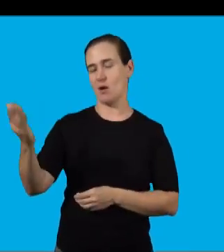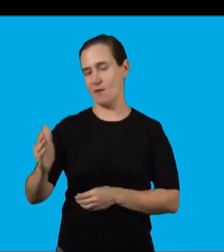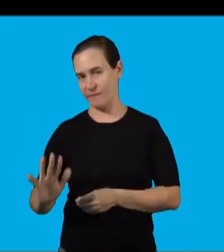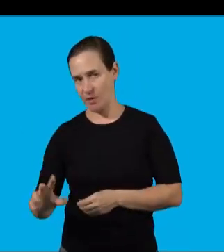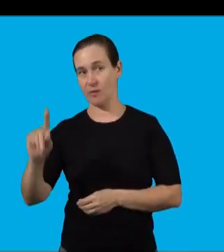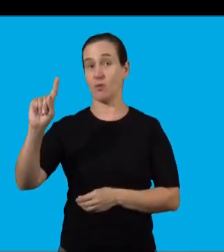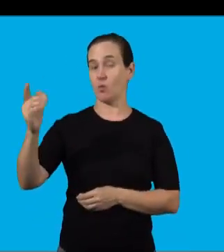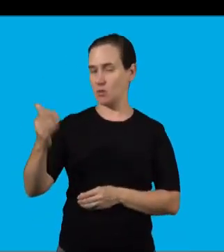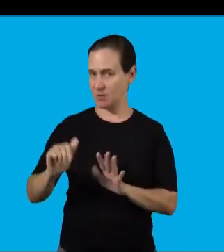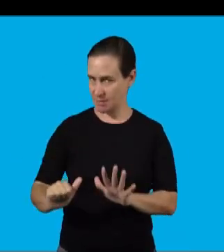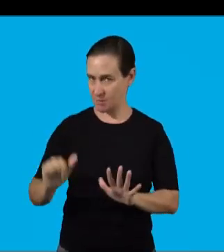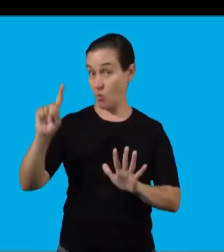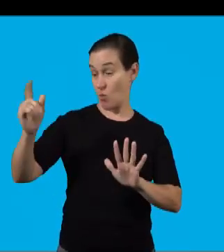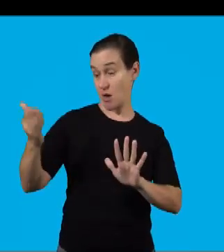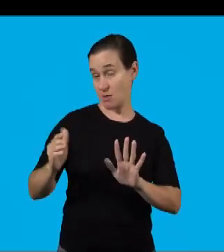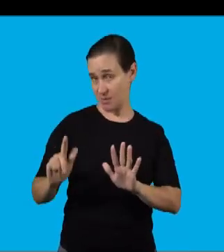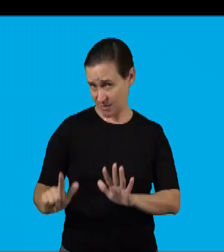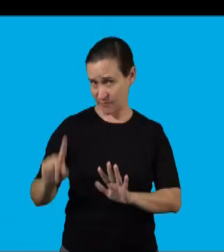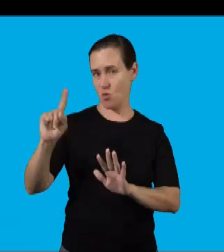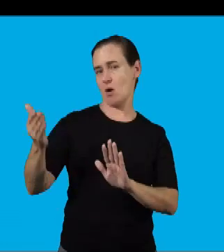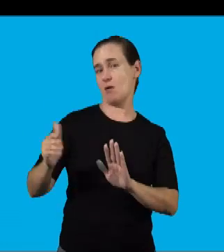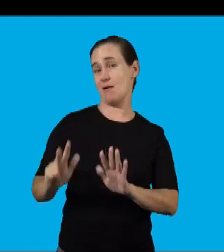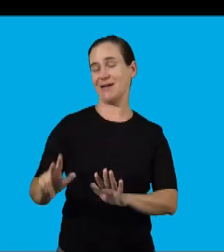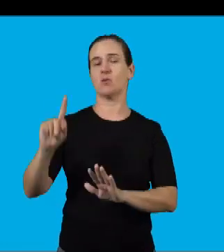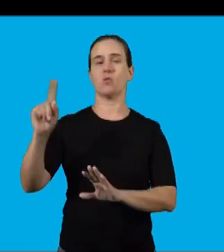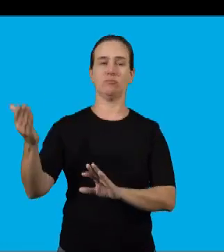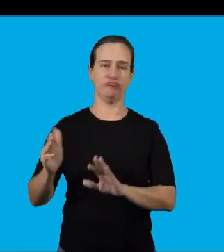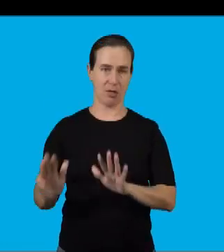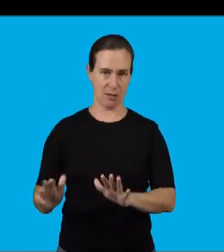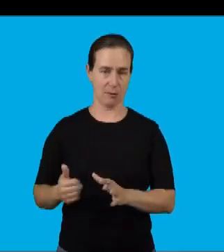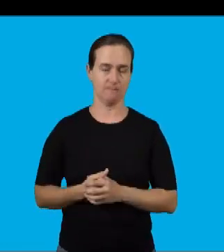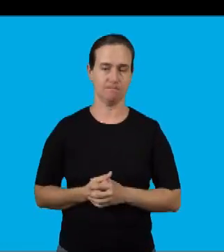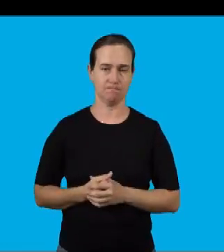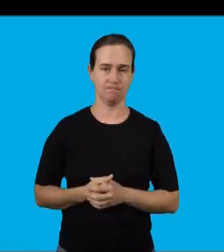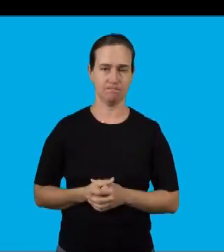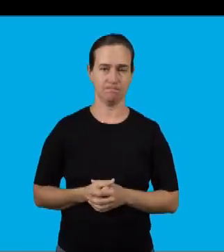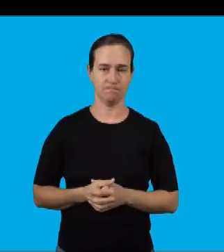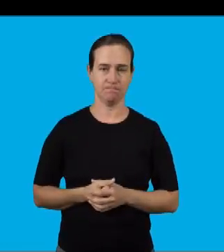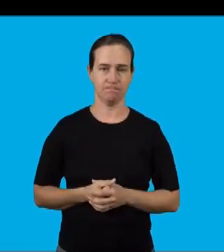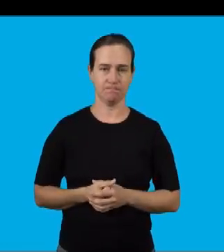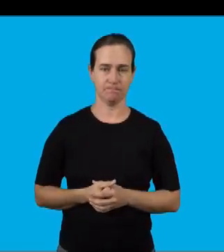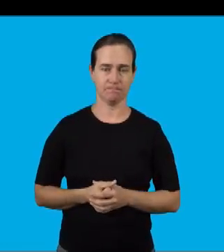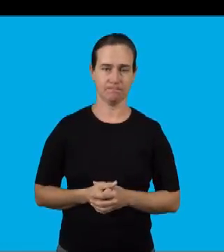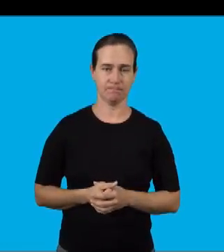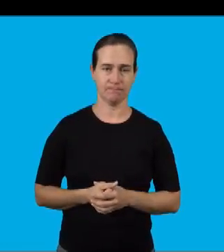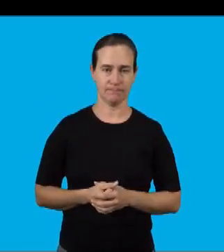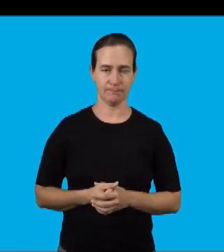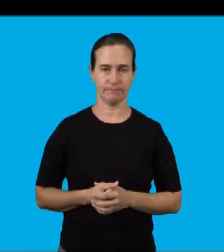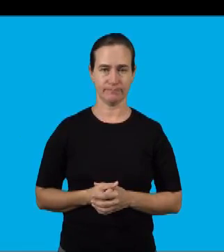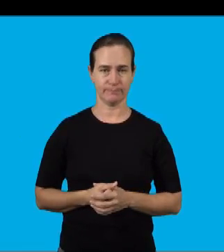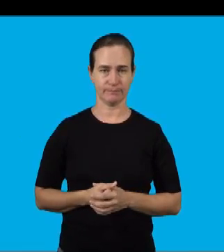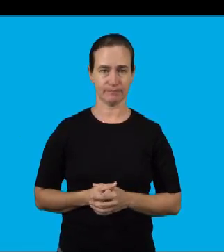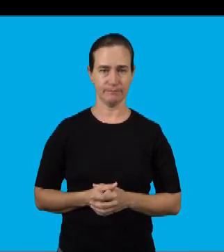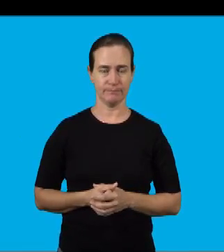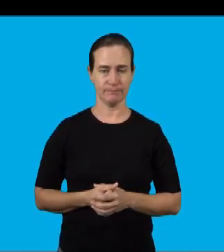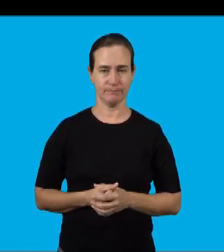1 over 5, 1 over 6, 1 over 7, 1 over 8, and lastly 1